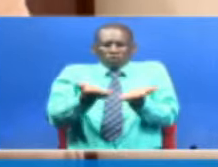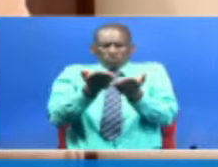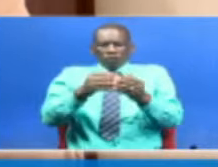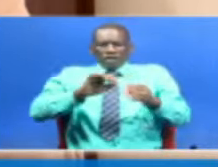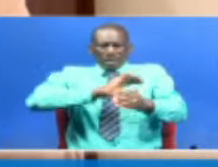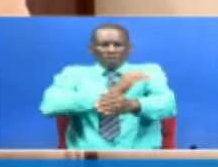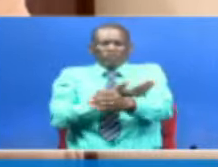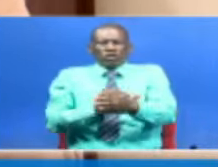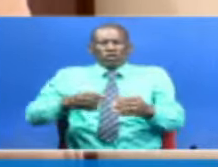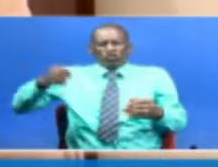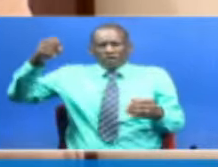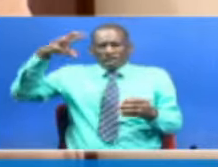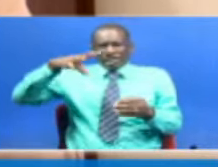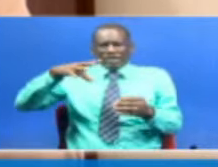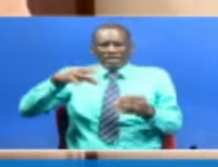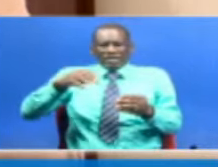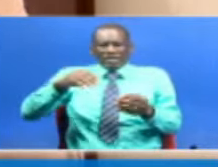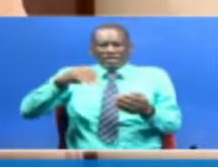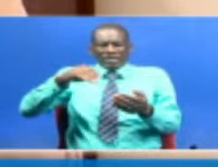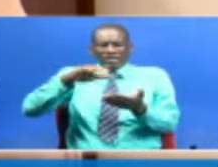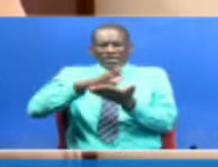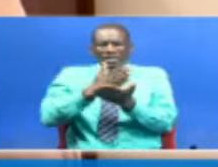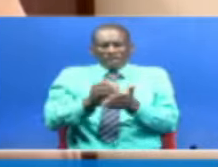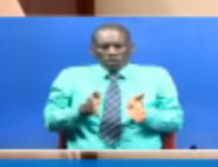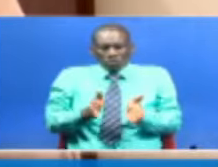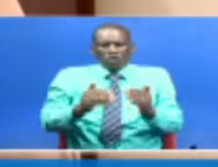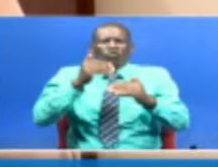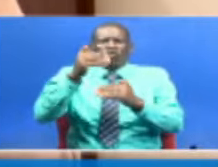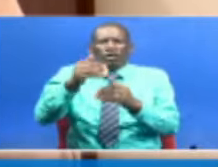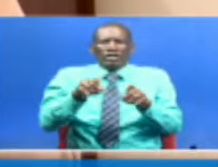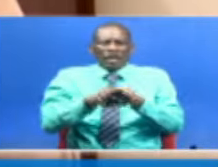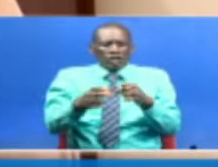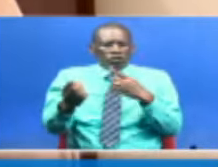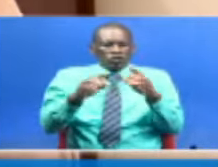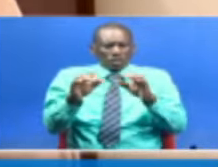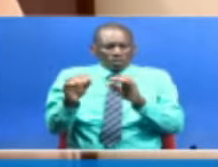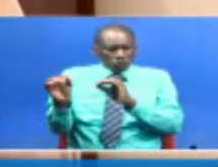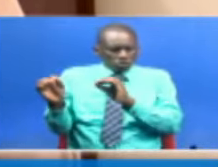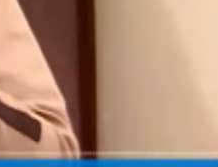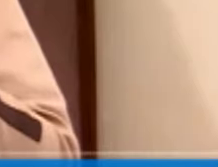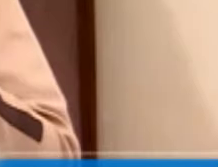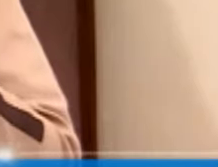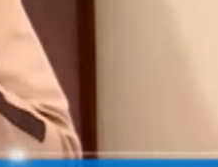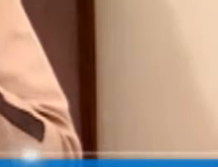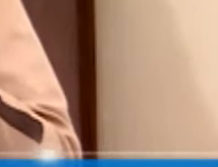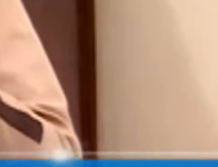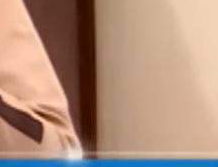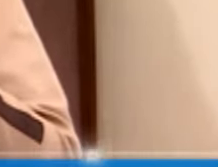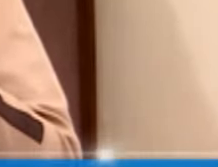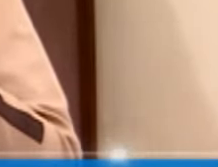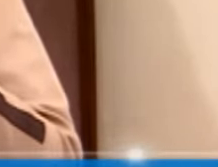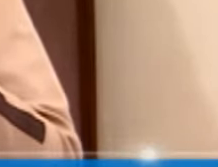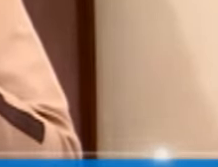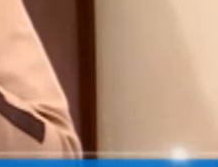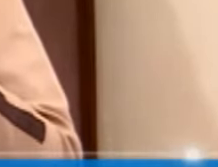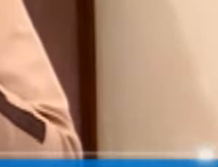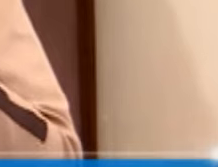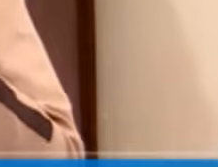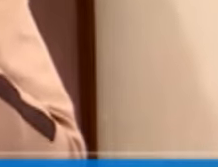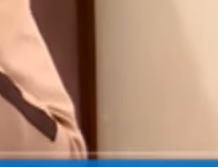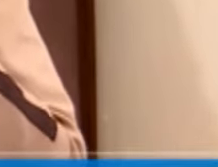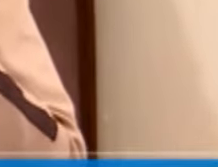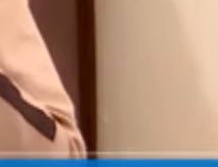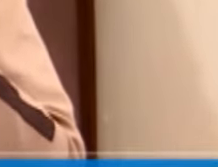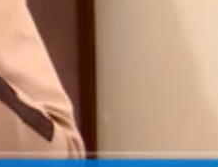the energy sector going forward as we talk about just transition. And you can engage with us on social media. The hashtag is